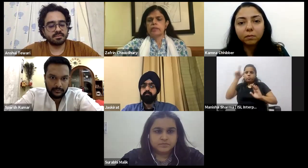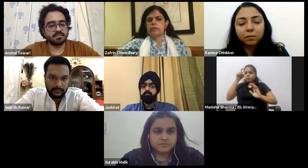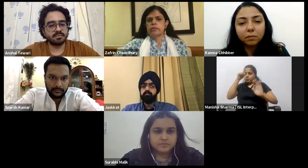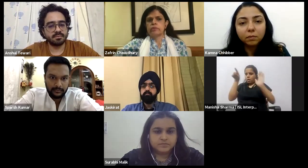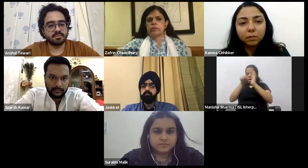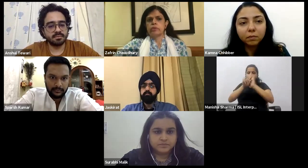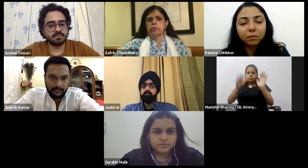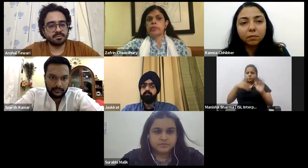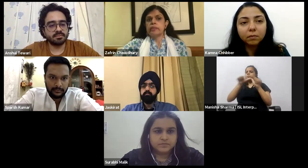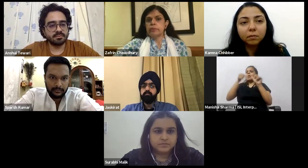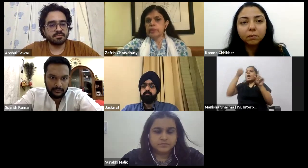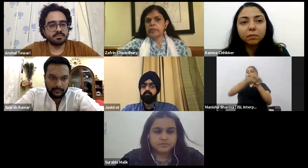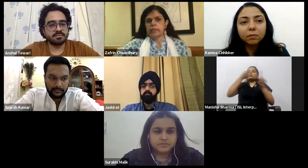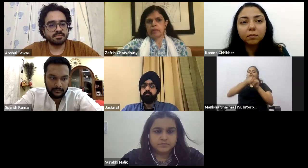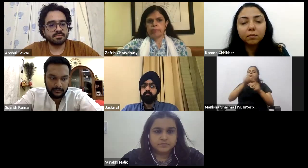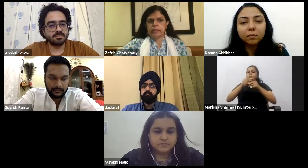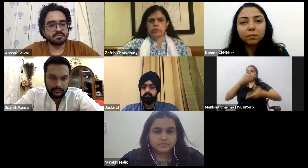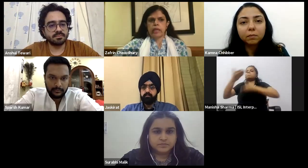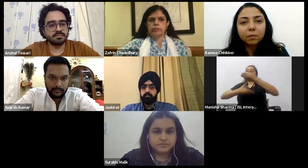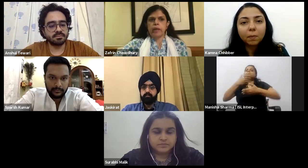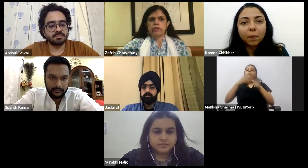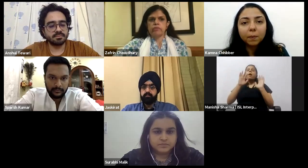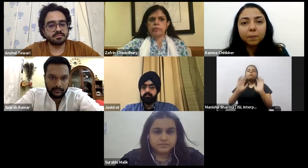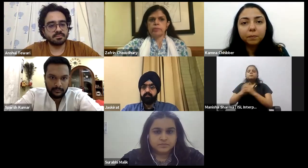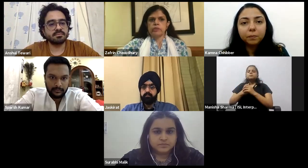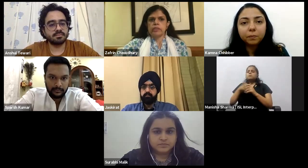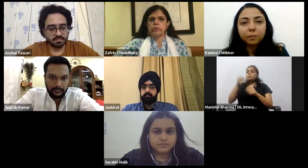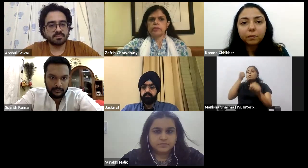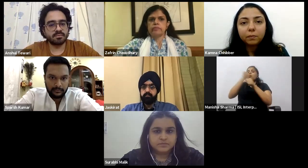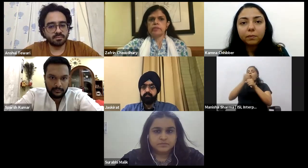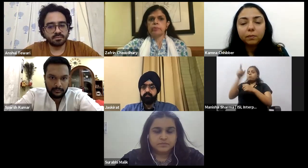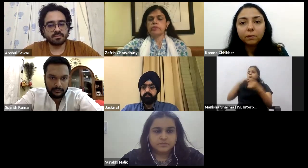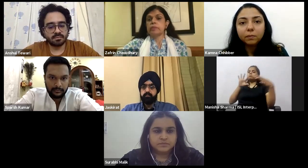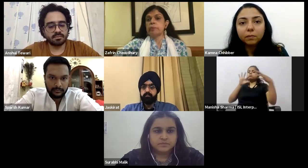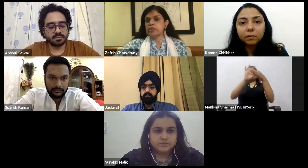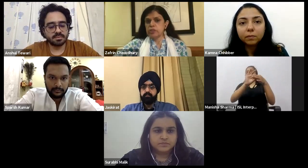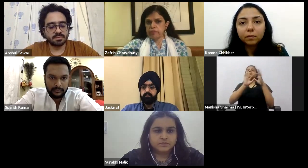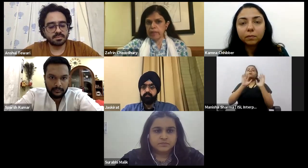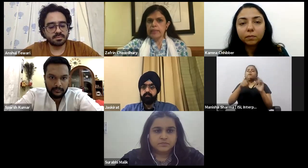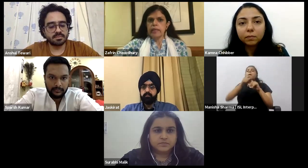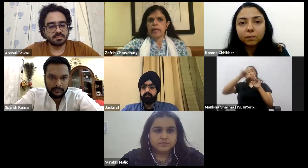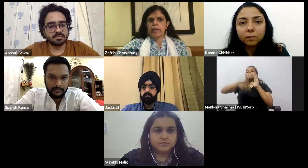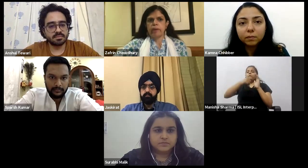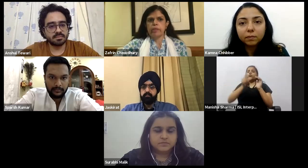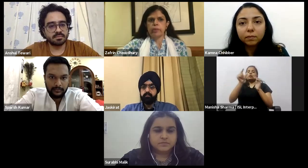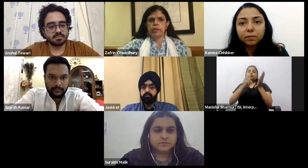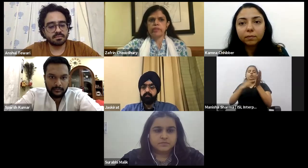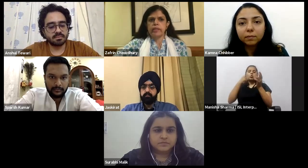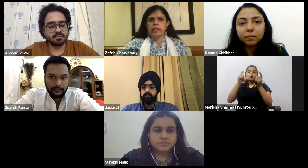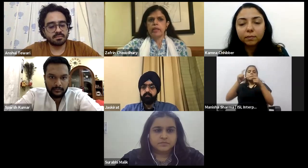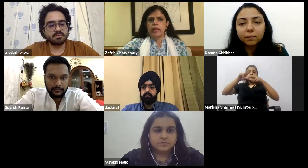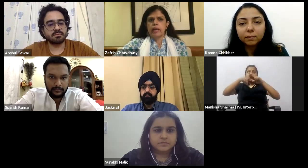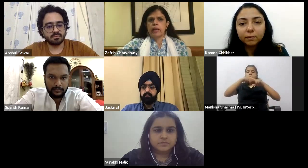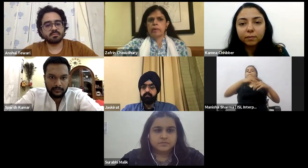advocacy interventions to, with the government. So as part of the project, UNICEF supports the Ministry of